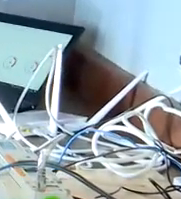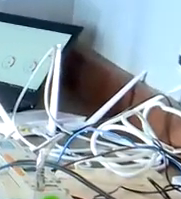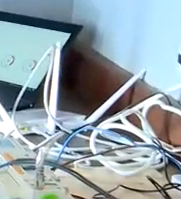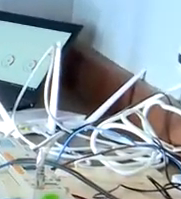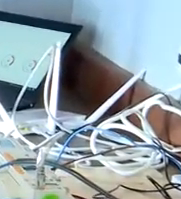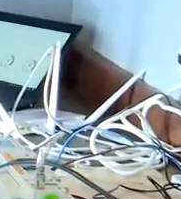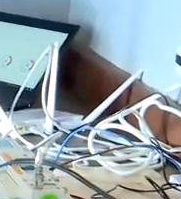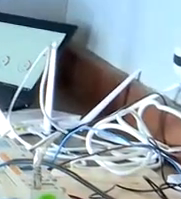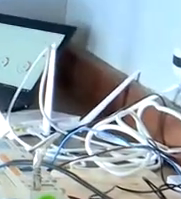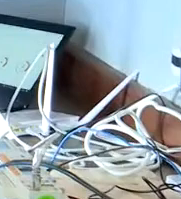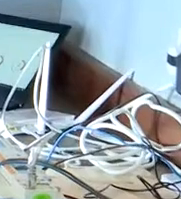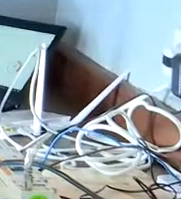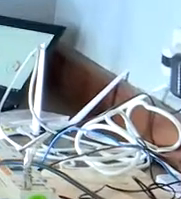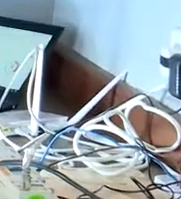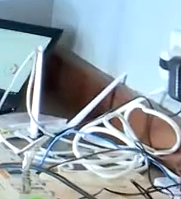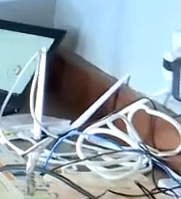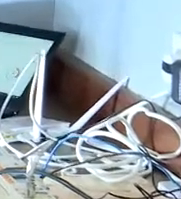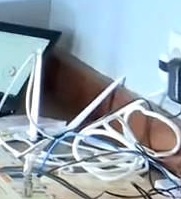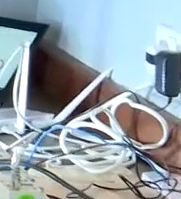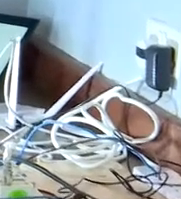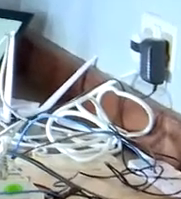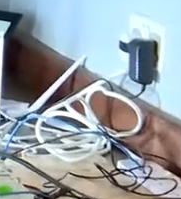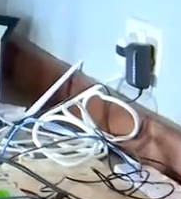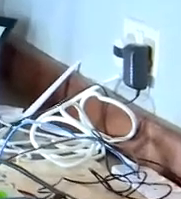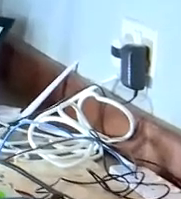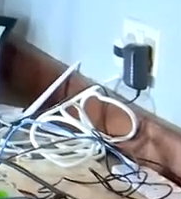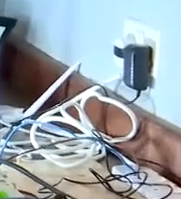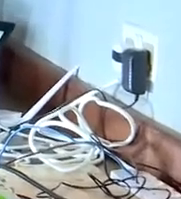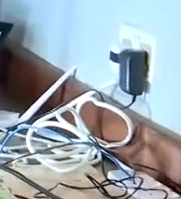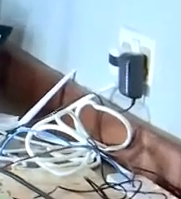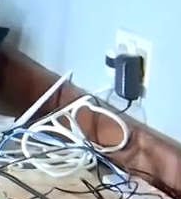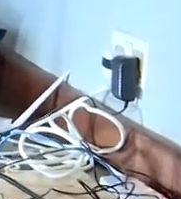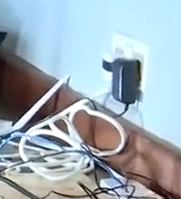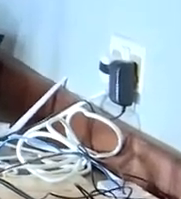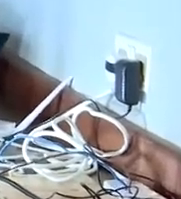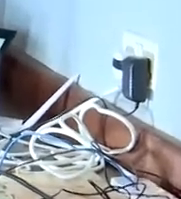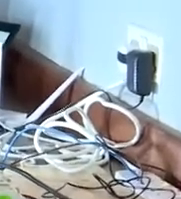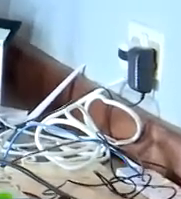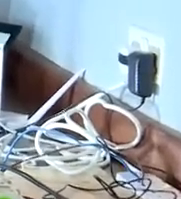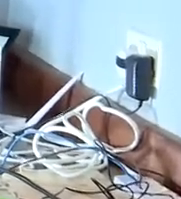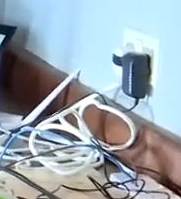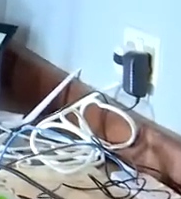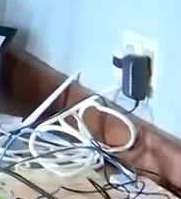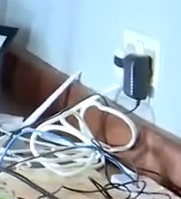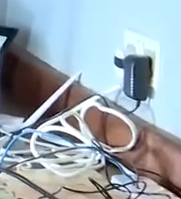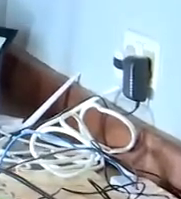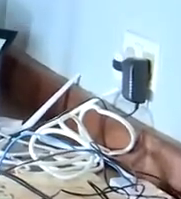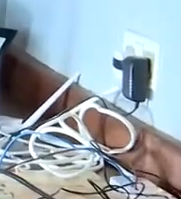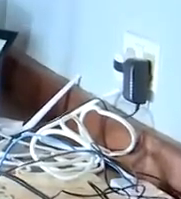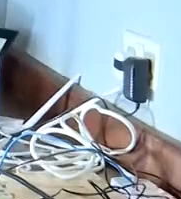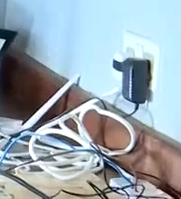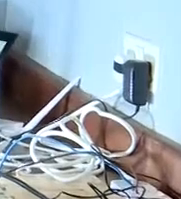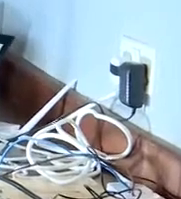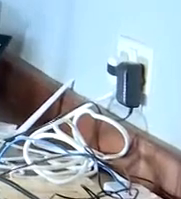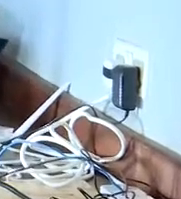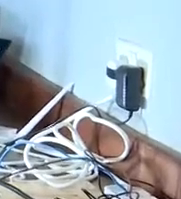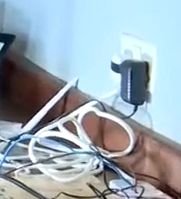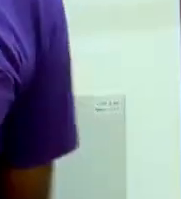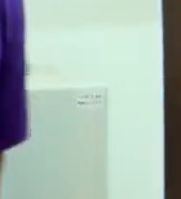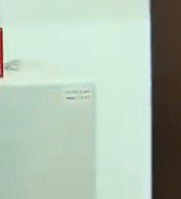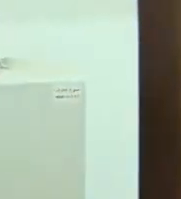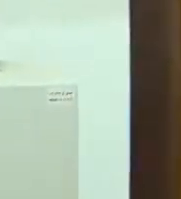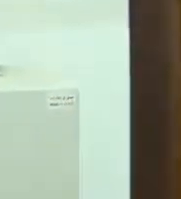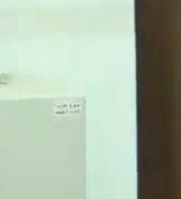in and we've installed the meters on site, now we assign this particular meter to the